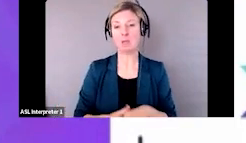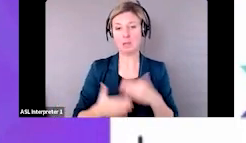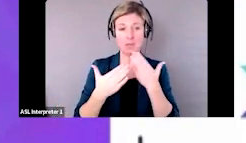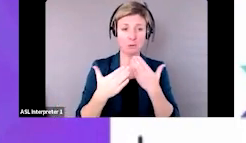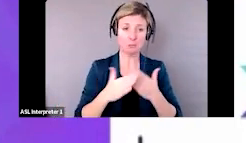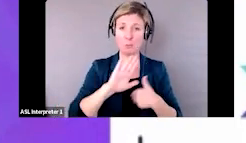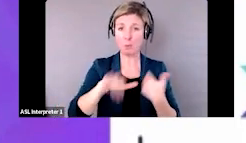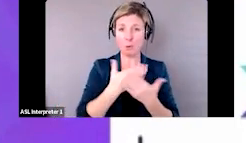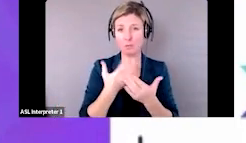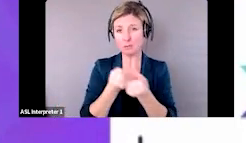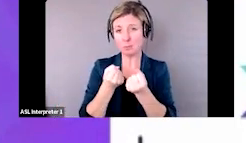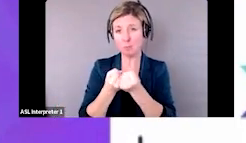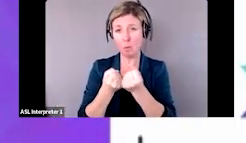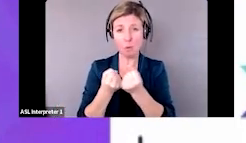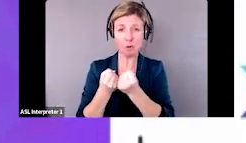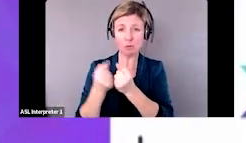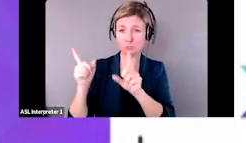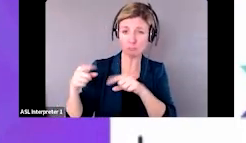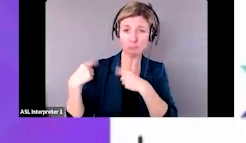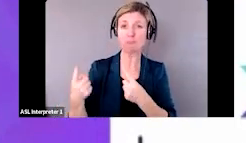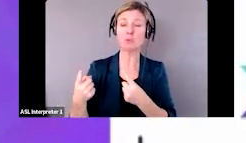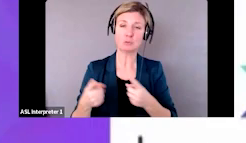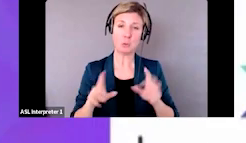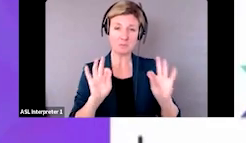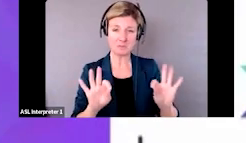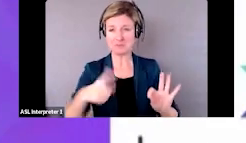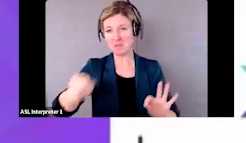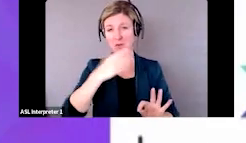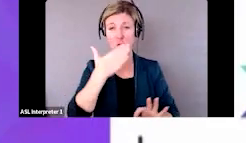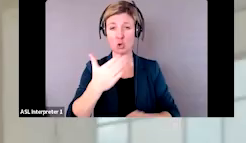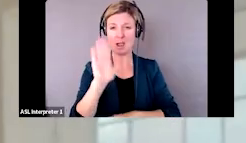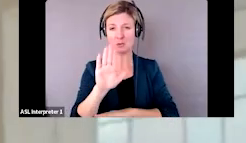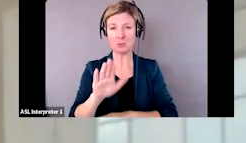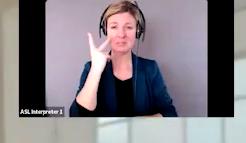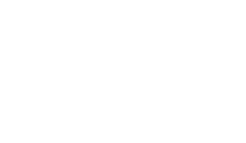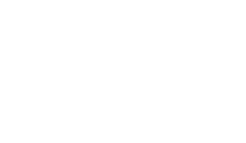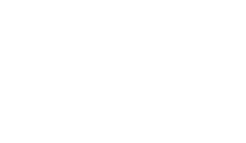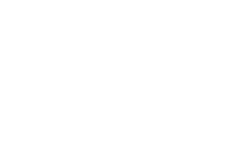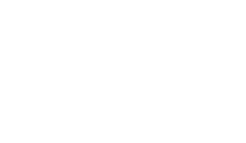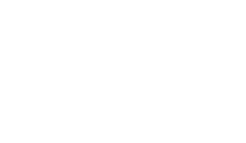today. Have a great afternoon and come back again soon. Bye. Thank you all.